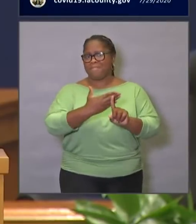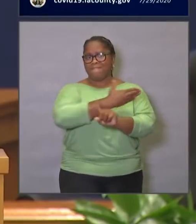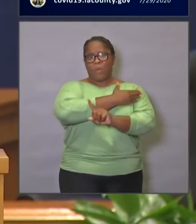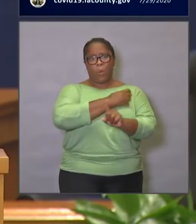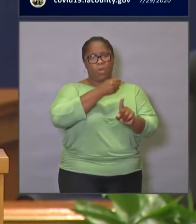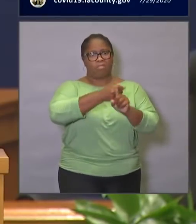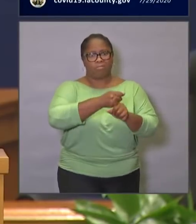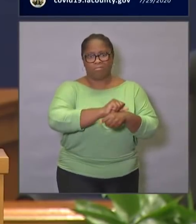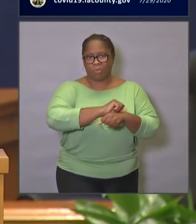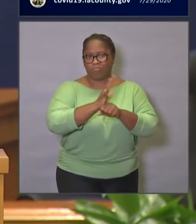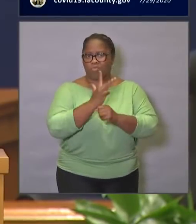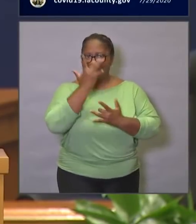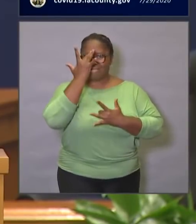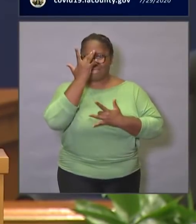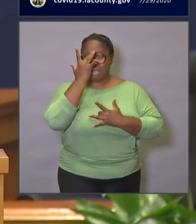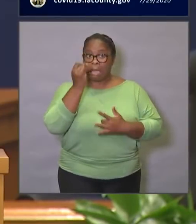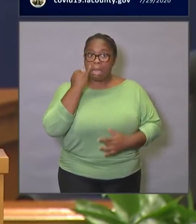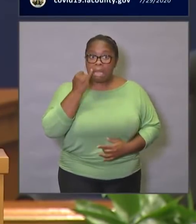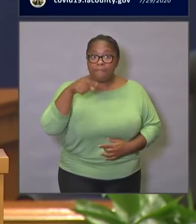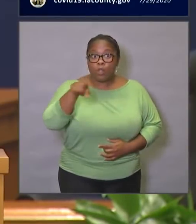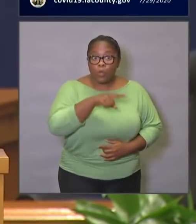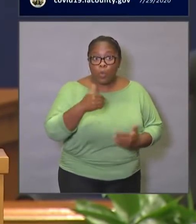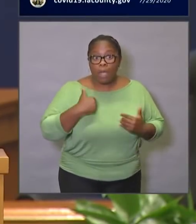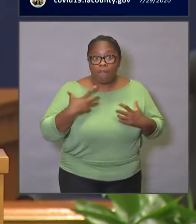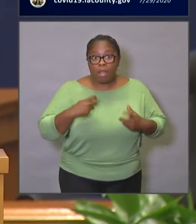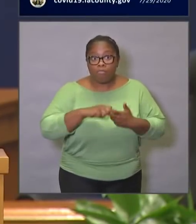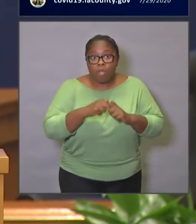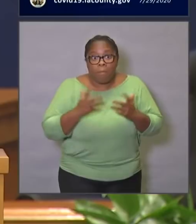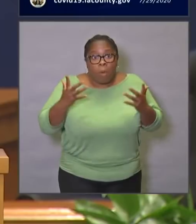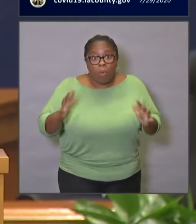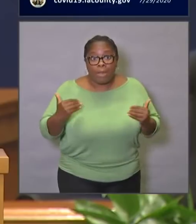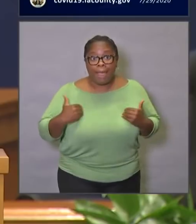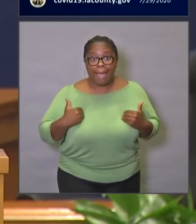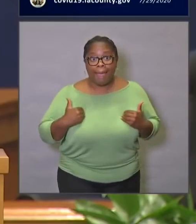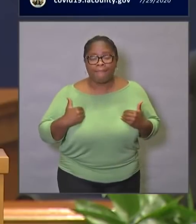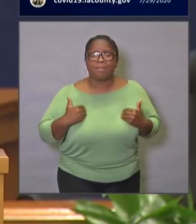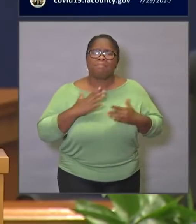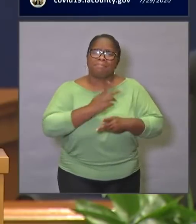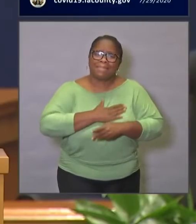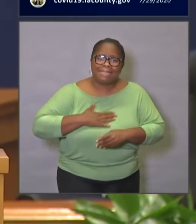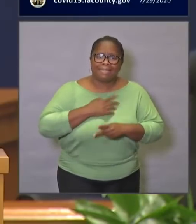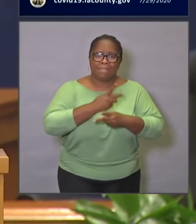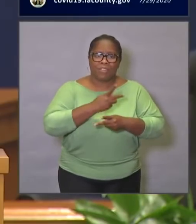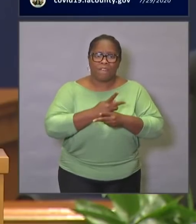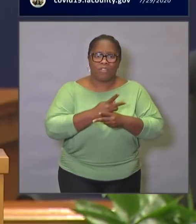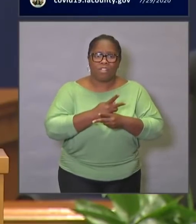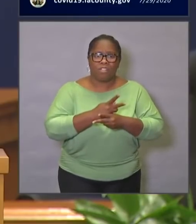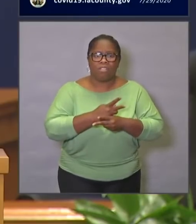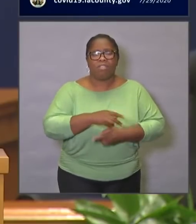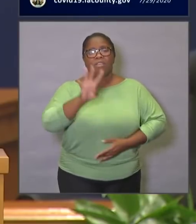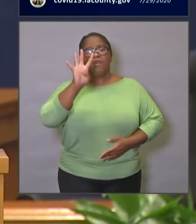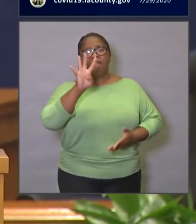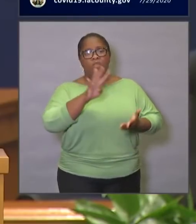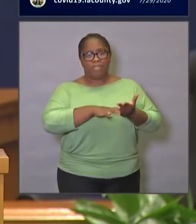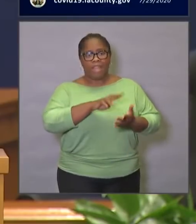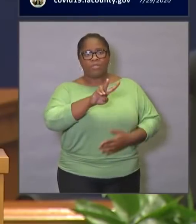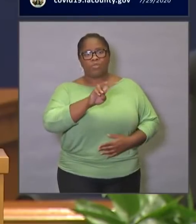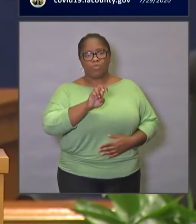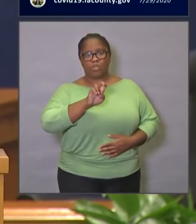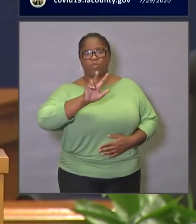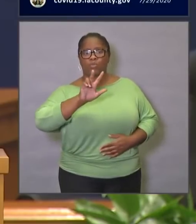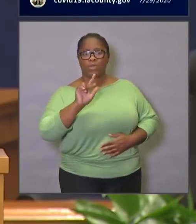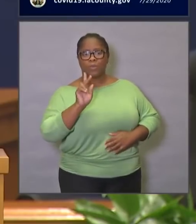with underlying health conditions take additional precautions. For the 4,223 people who have passed away where